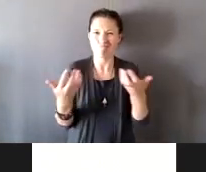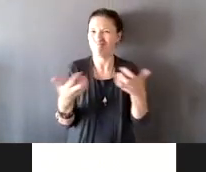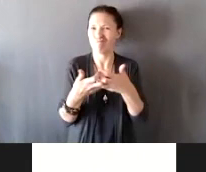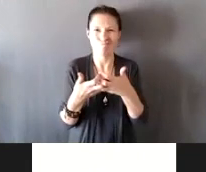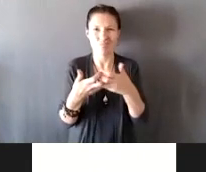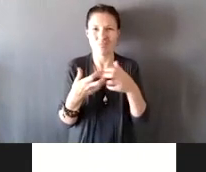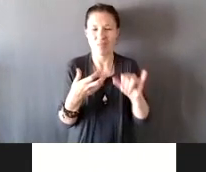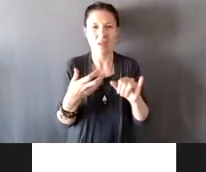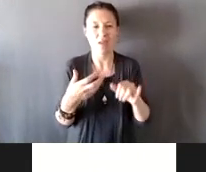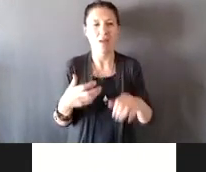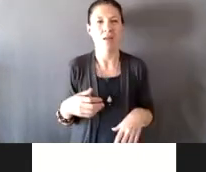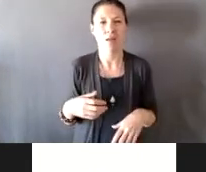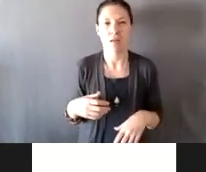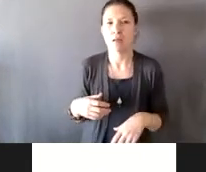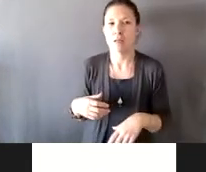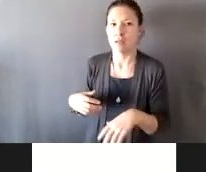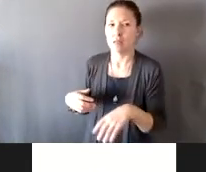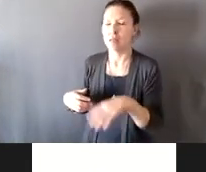great question.